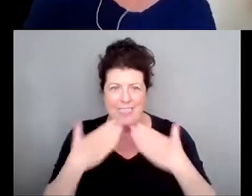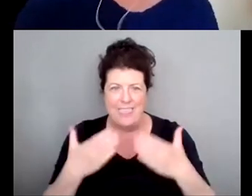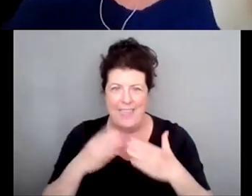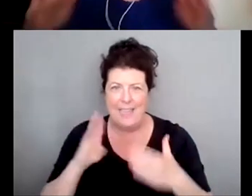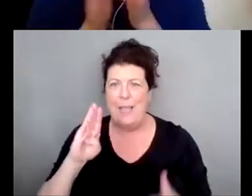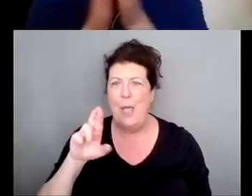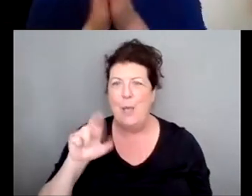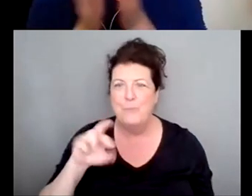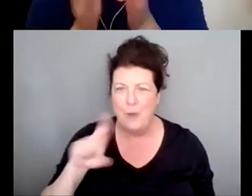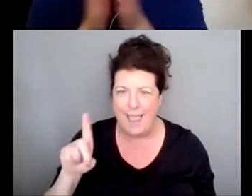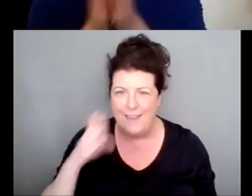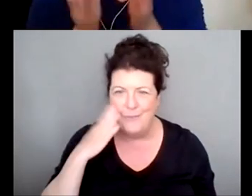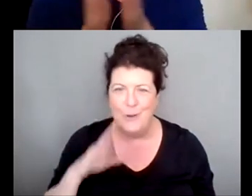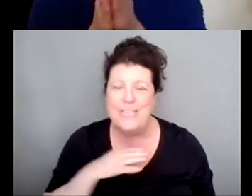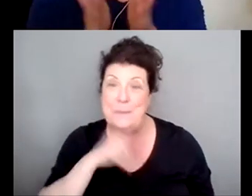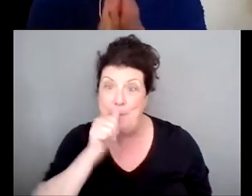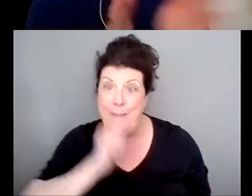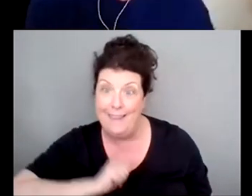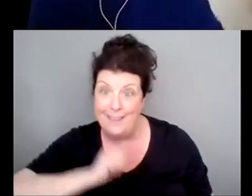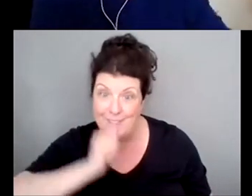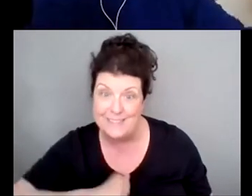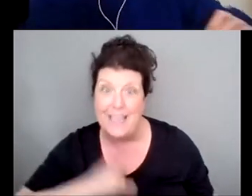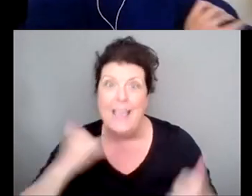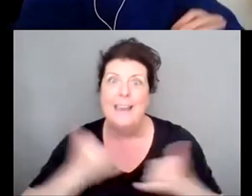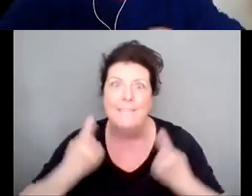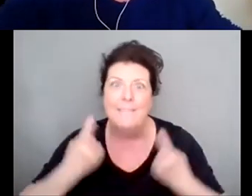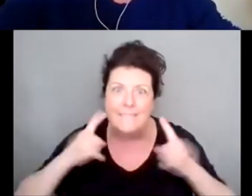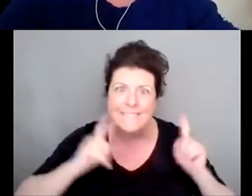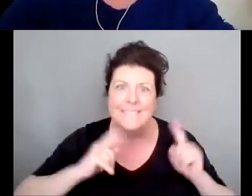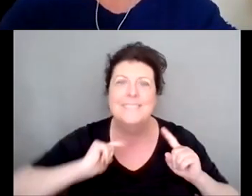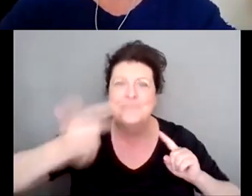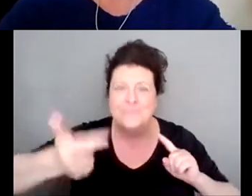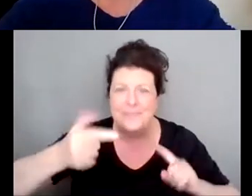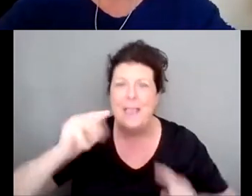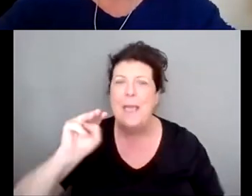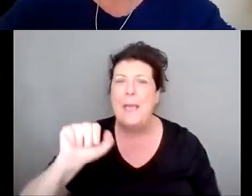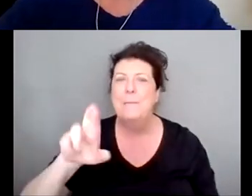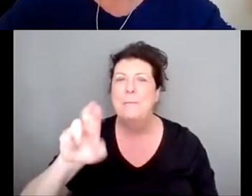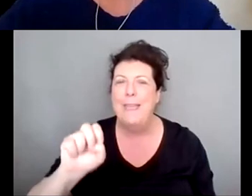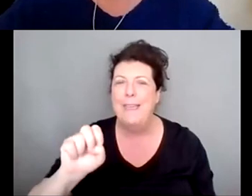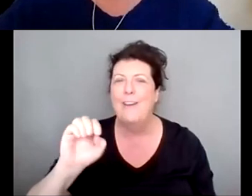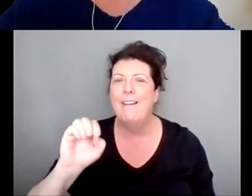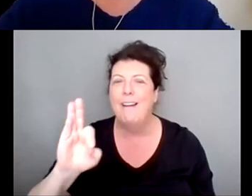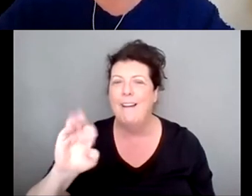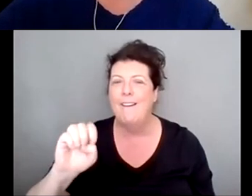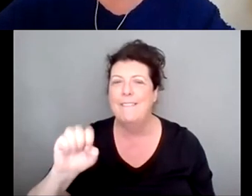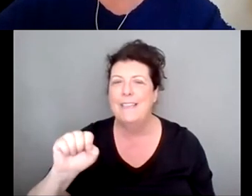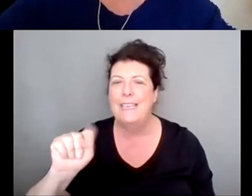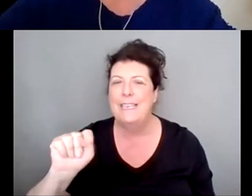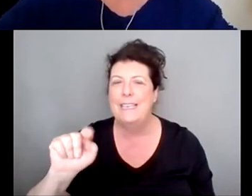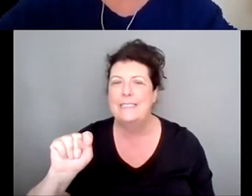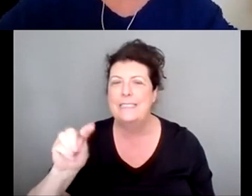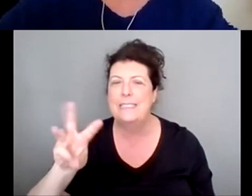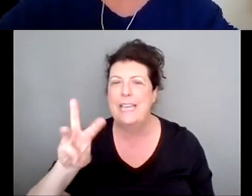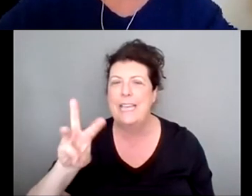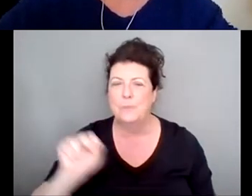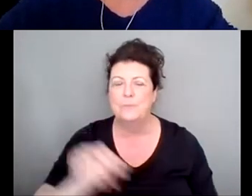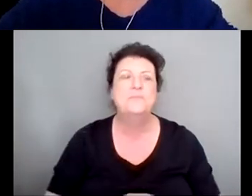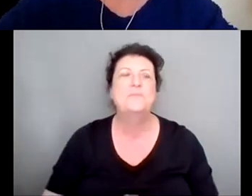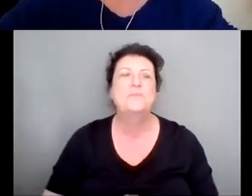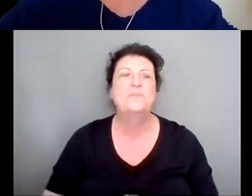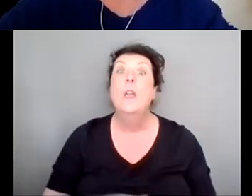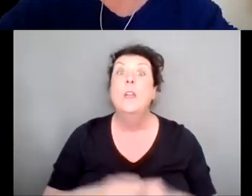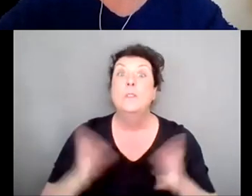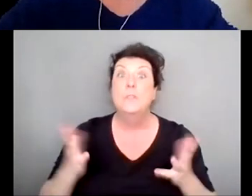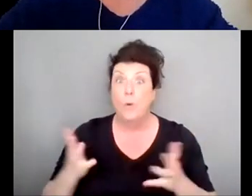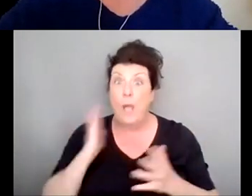patience. And we're going to talk now about mayor of Easttown. Um, let's see, let's see. Um, so I'm going